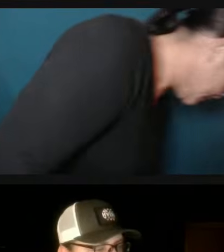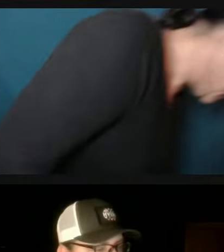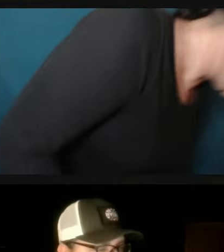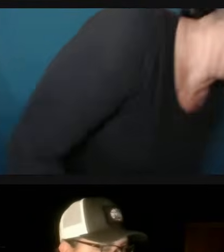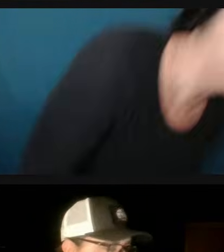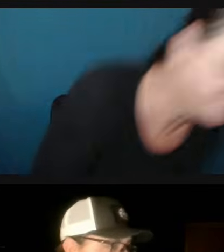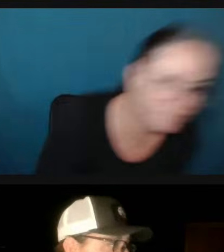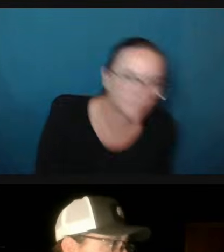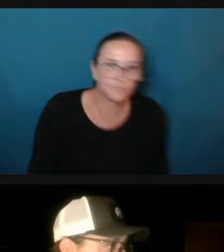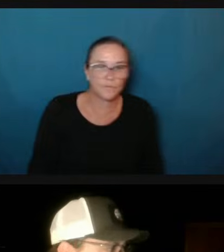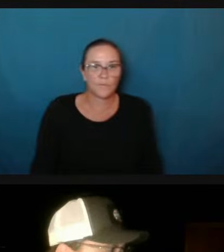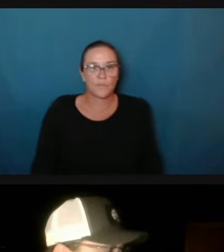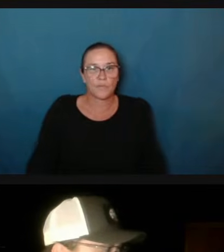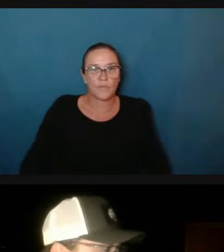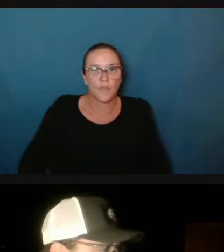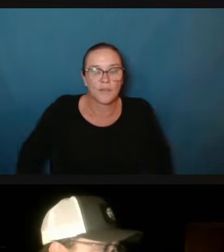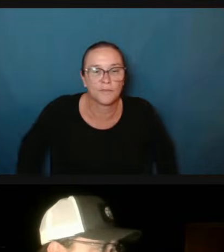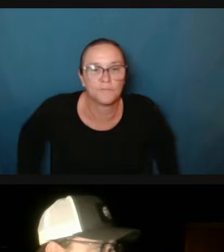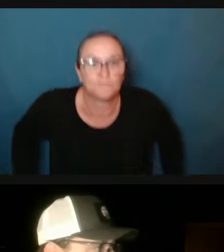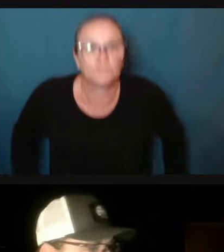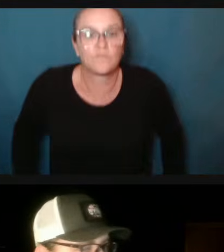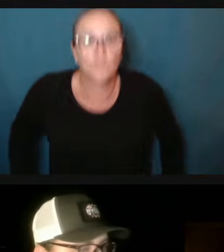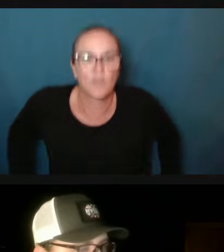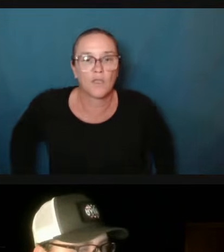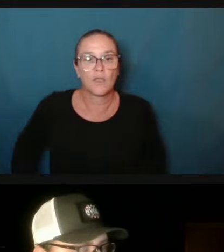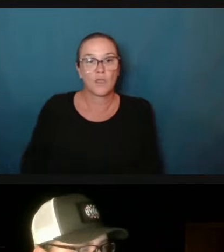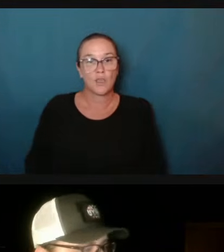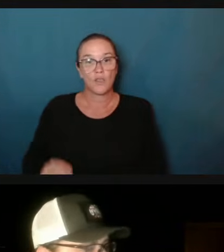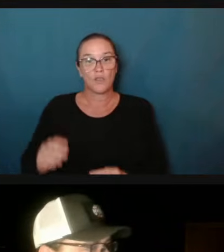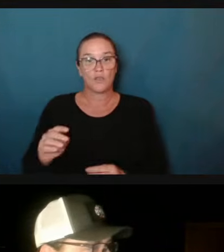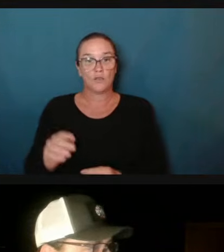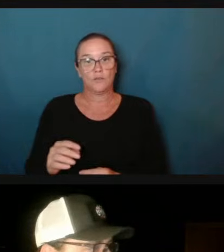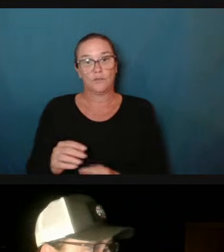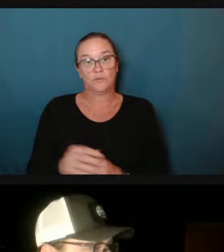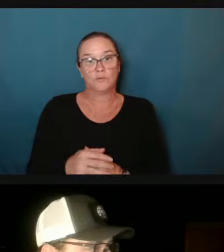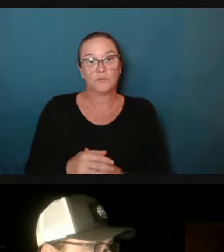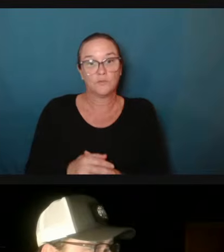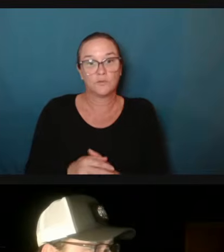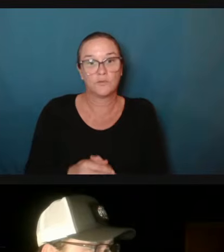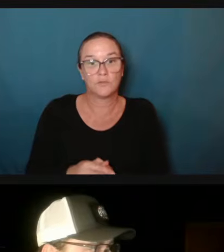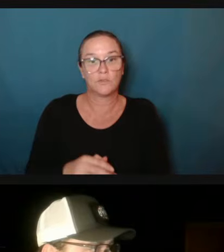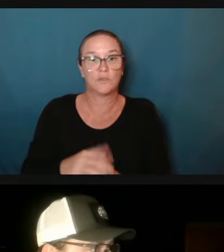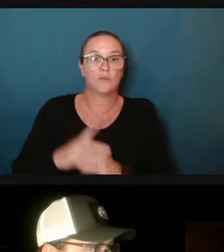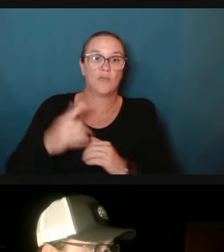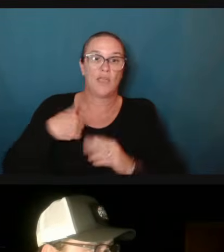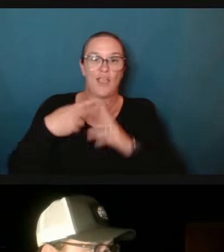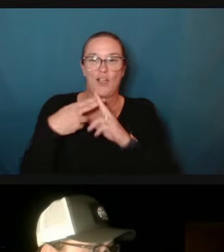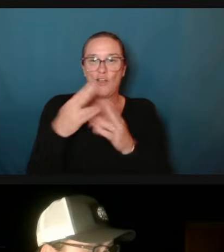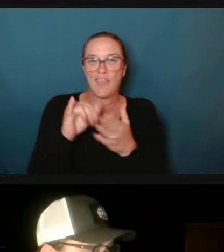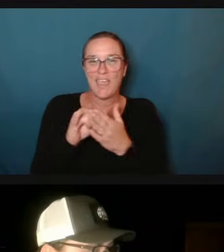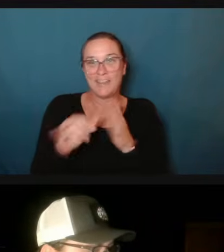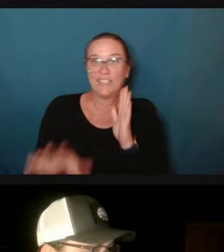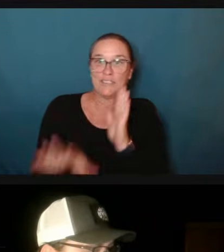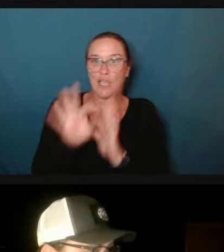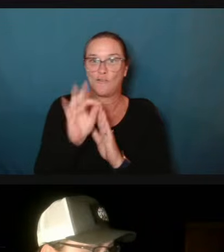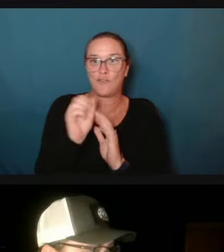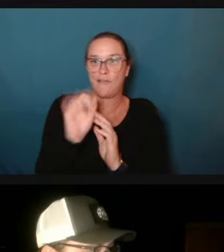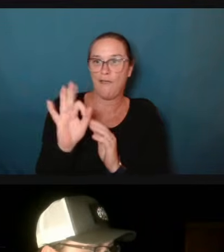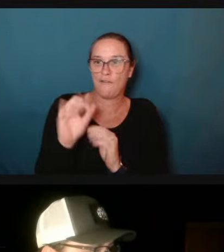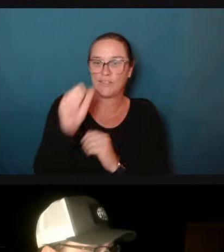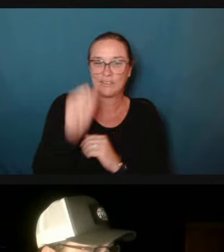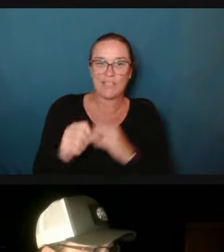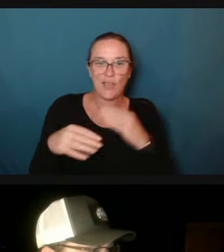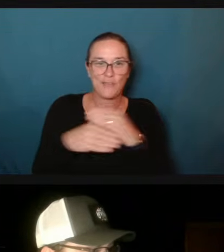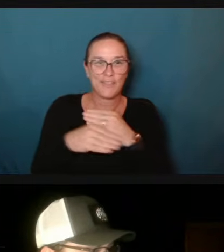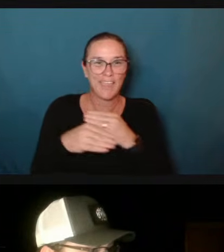So that was, like as I've called it, I think I call it the discovery of the South Flank, right? Maybe it's a little